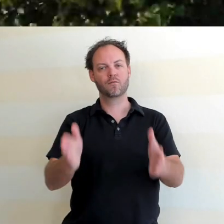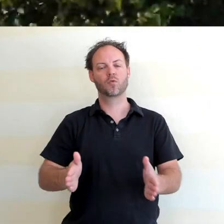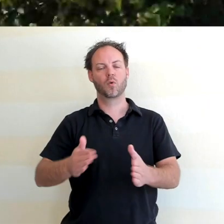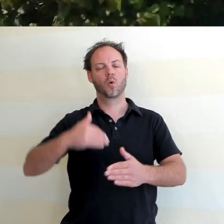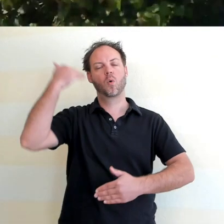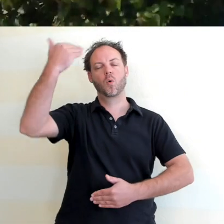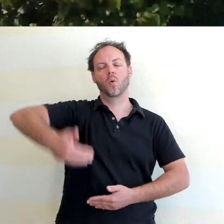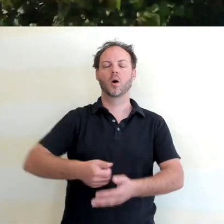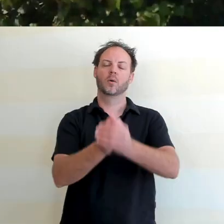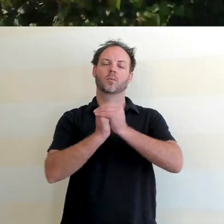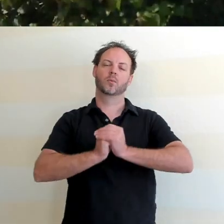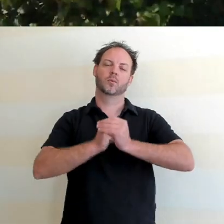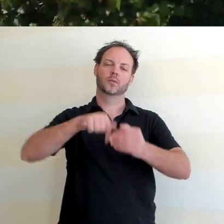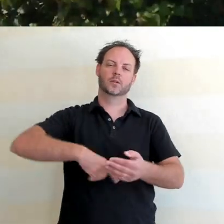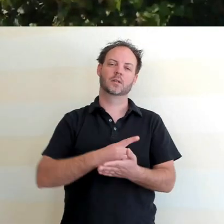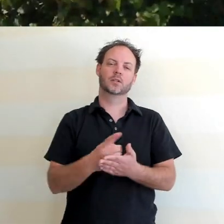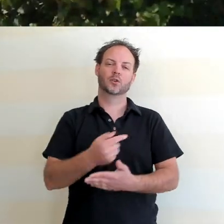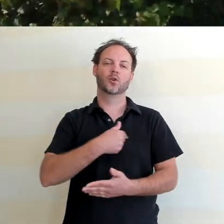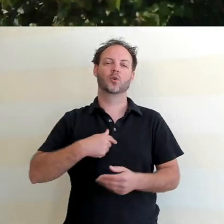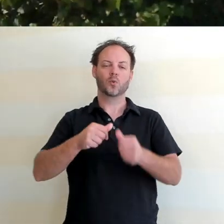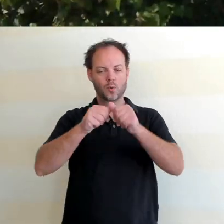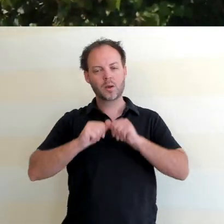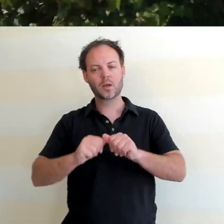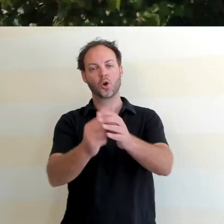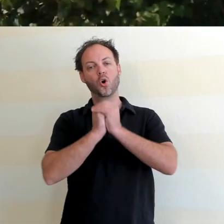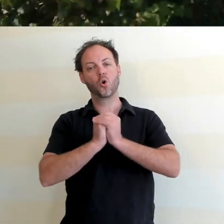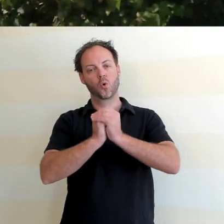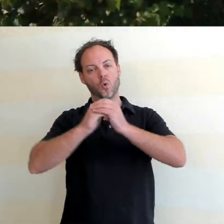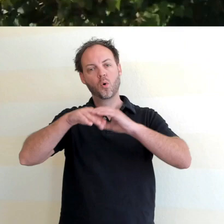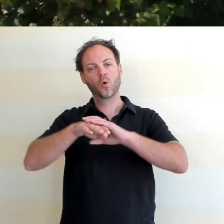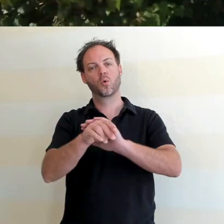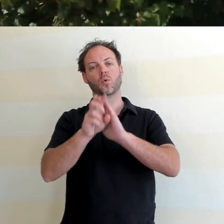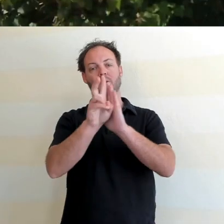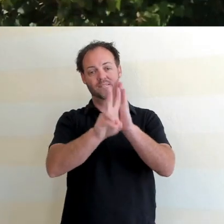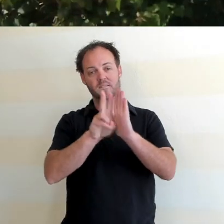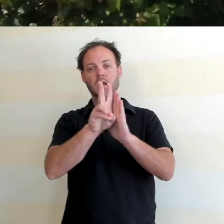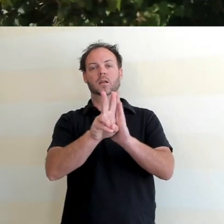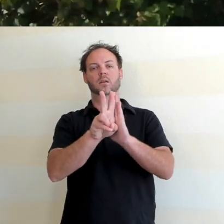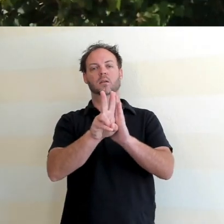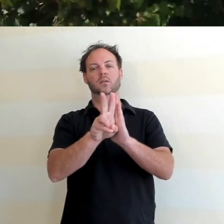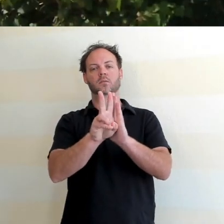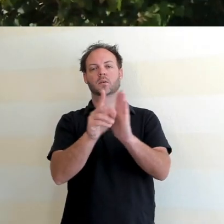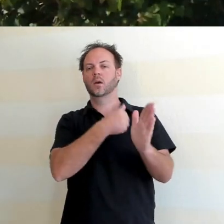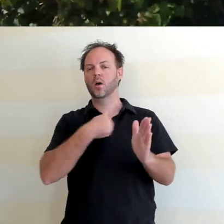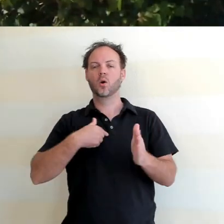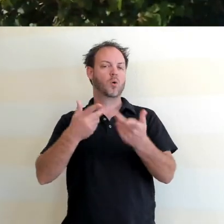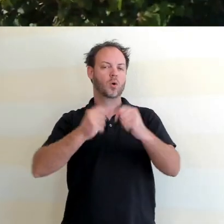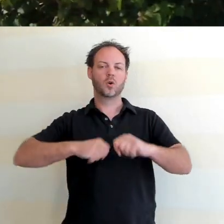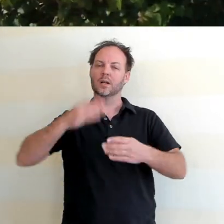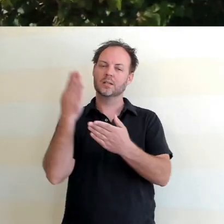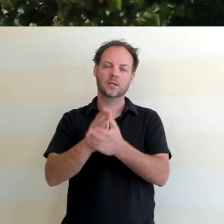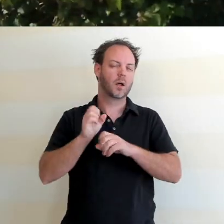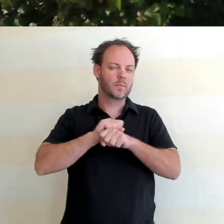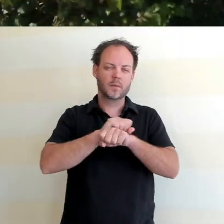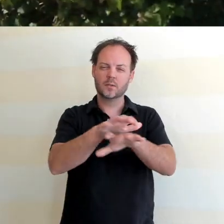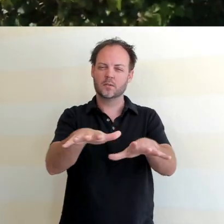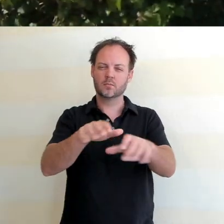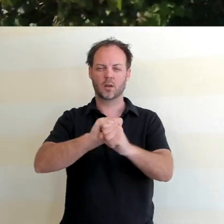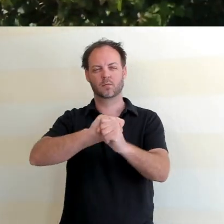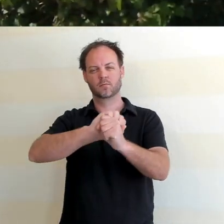Hello, everyone. Welcome back to worship this week as we continue to worship via video as we're trying to halt the spread